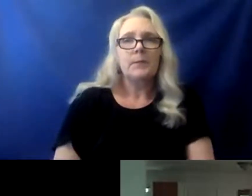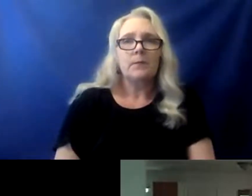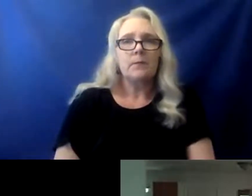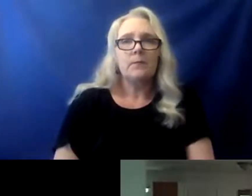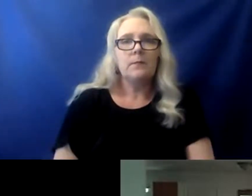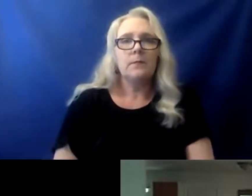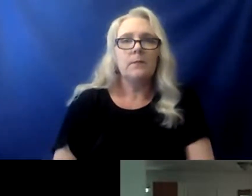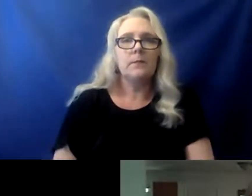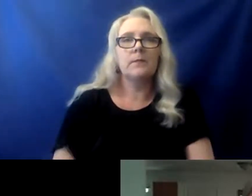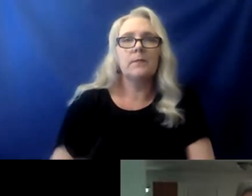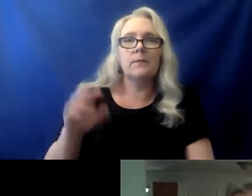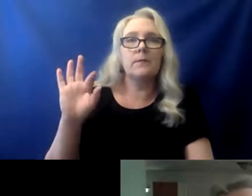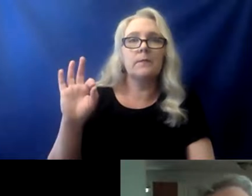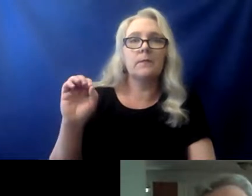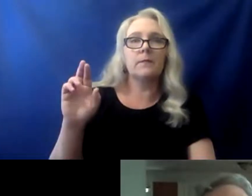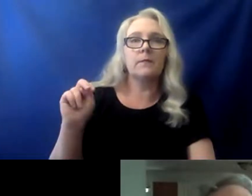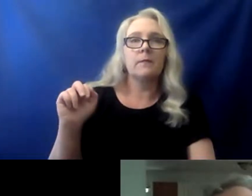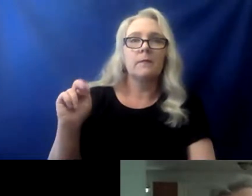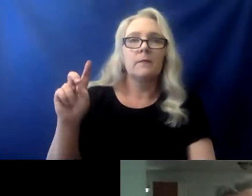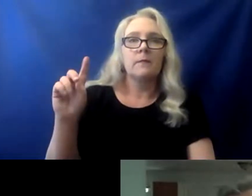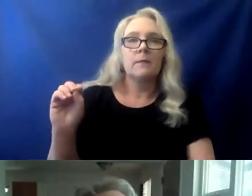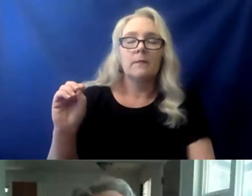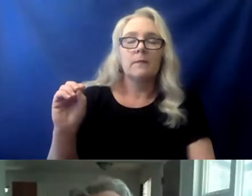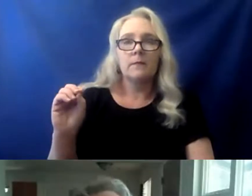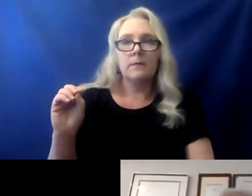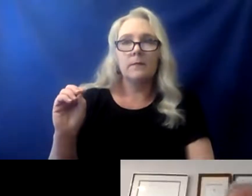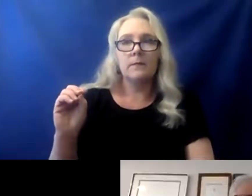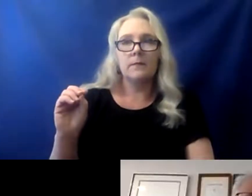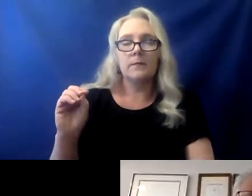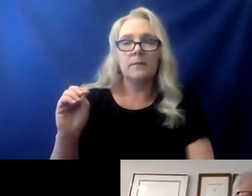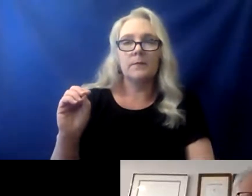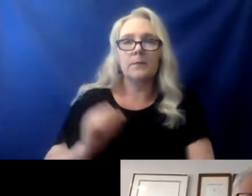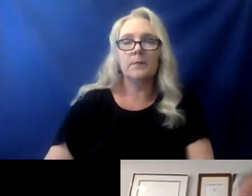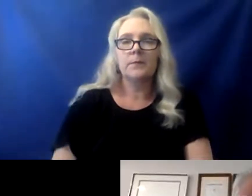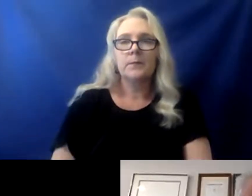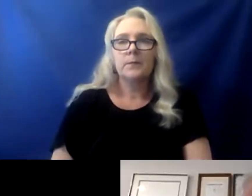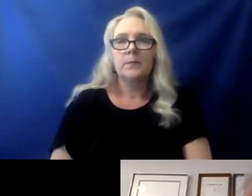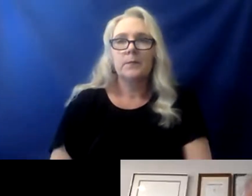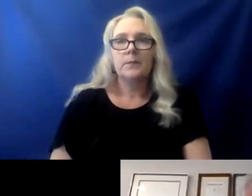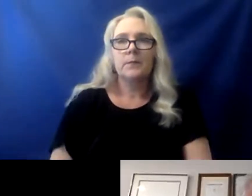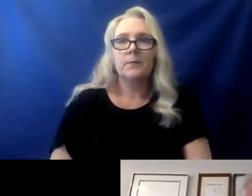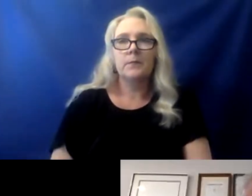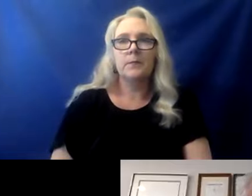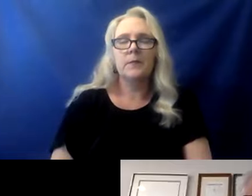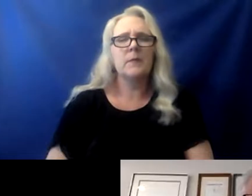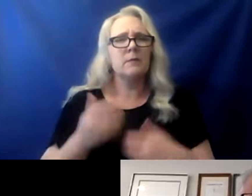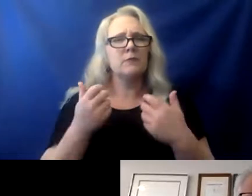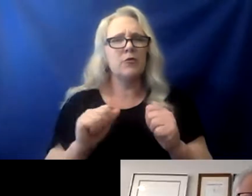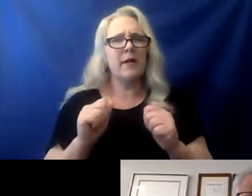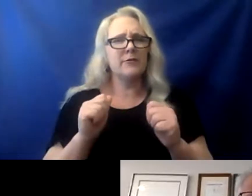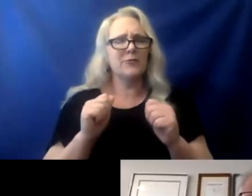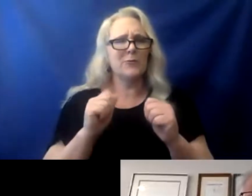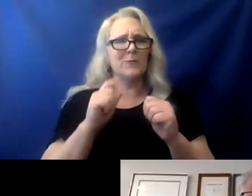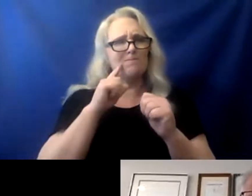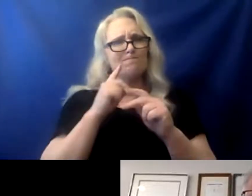Fernando? Oh, yes, and I'm still trying to get a handle on kind of exactly what will be our charge in a more